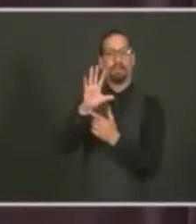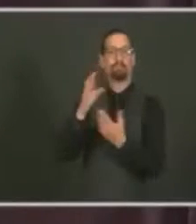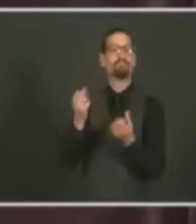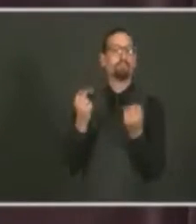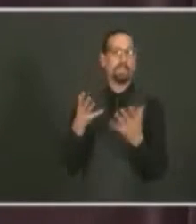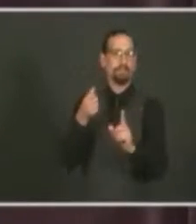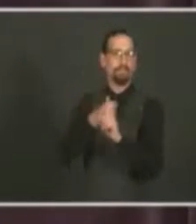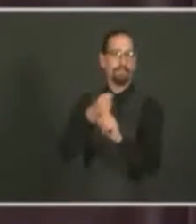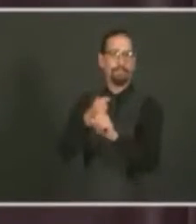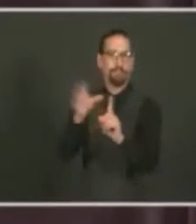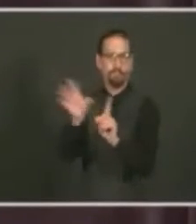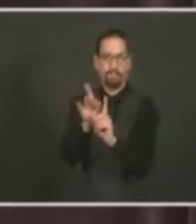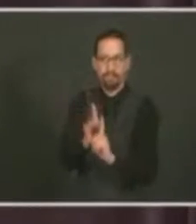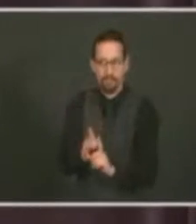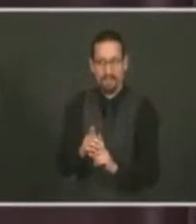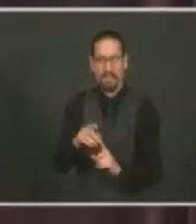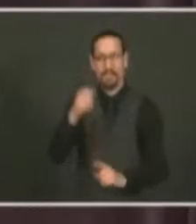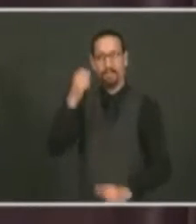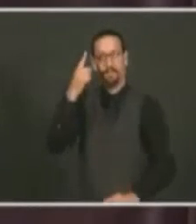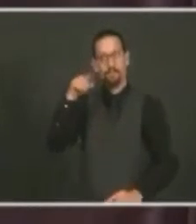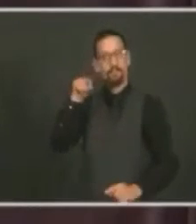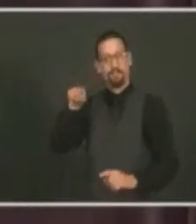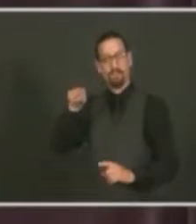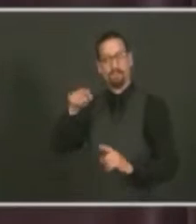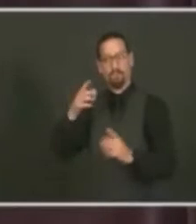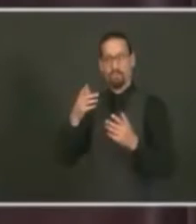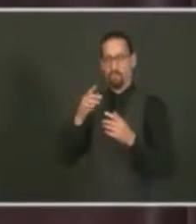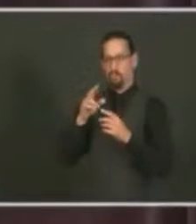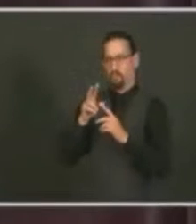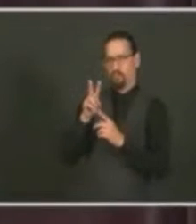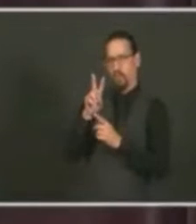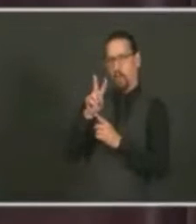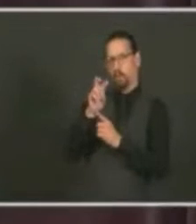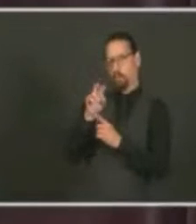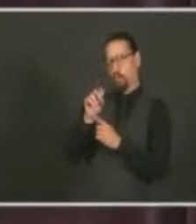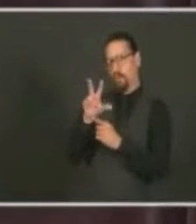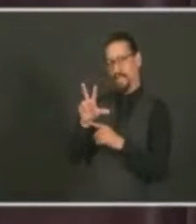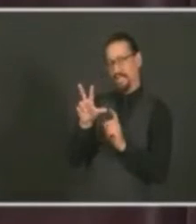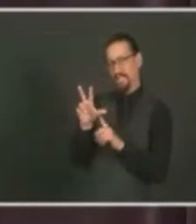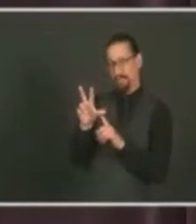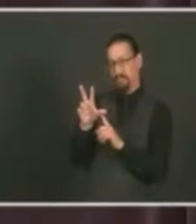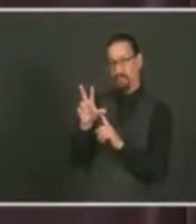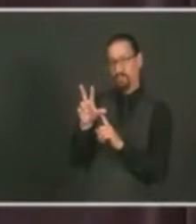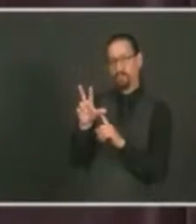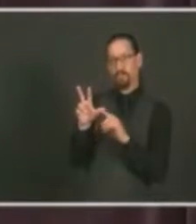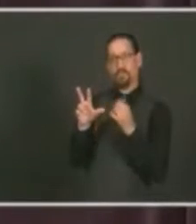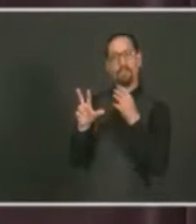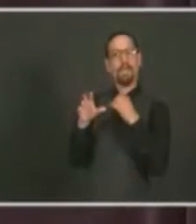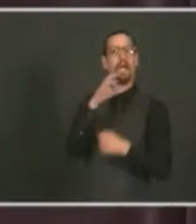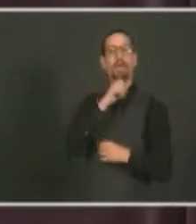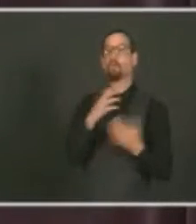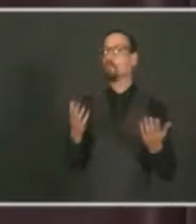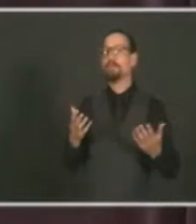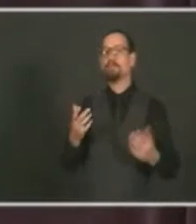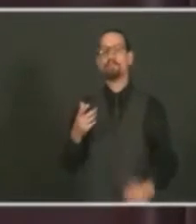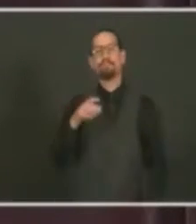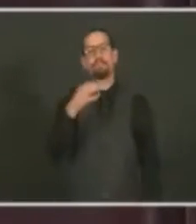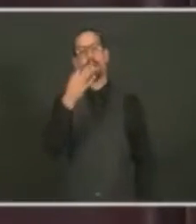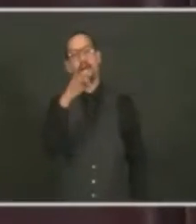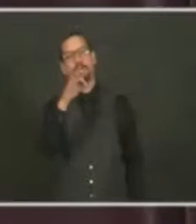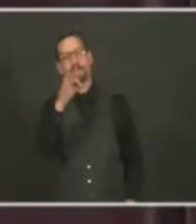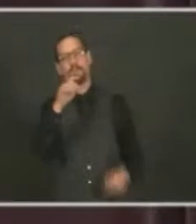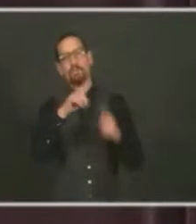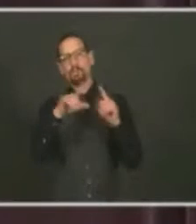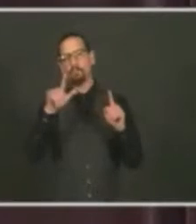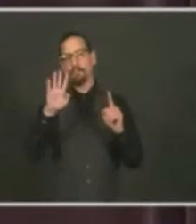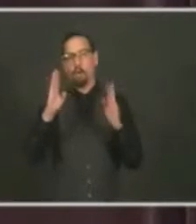203 of those cases, which is 30%, were among people in the 19 to 24-year-old age